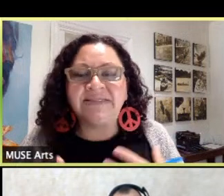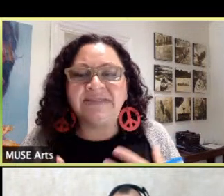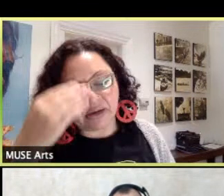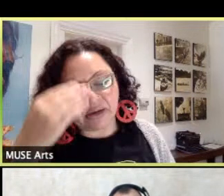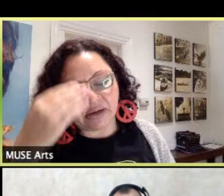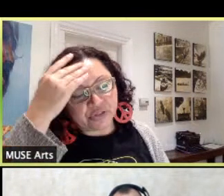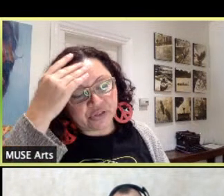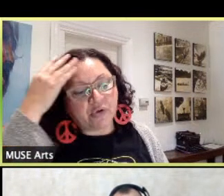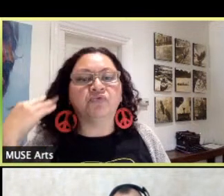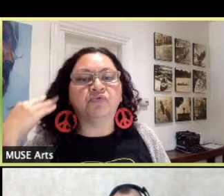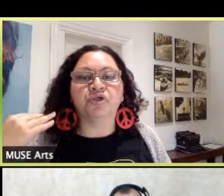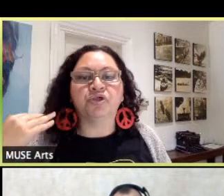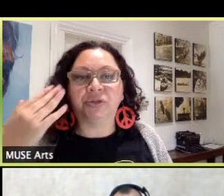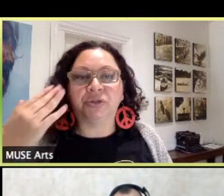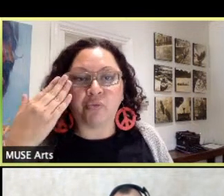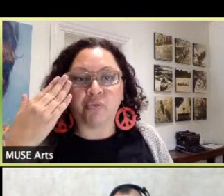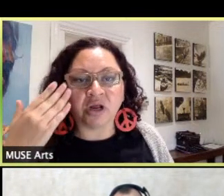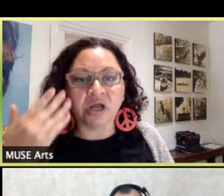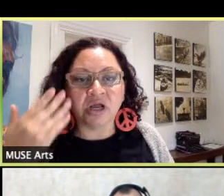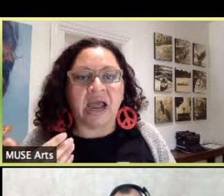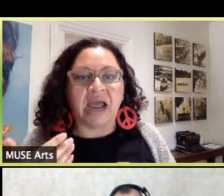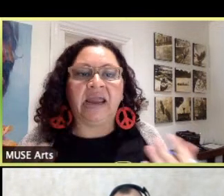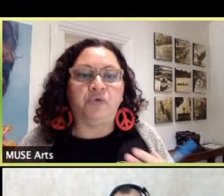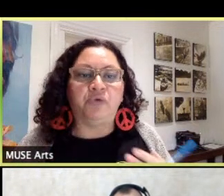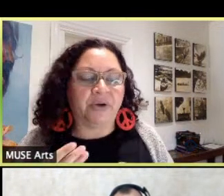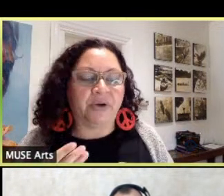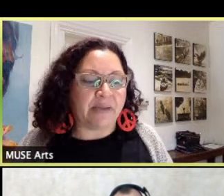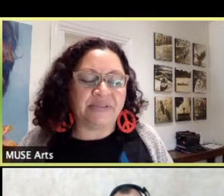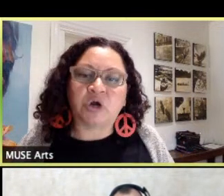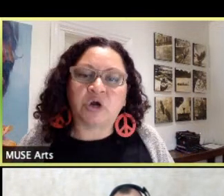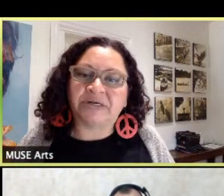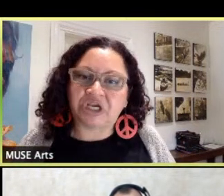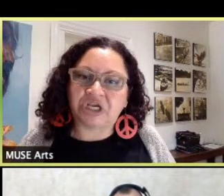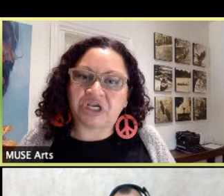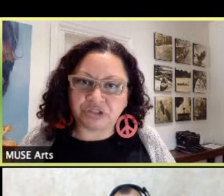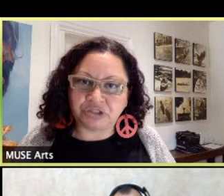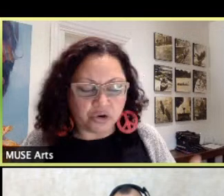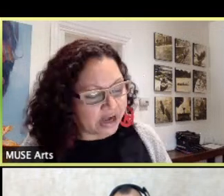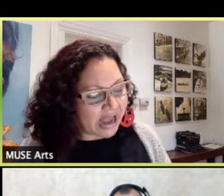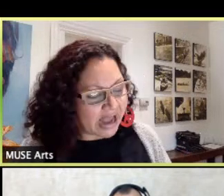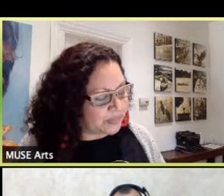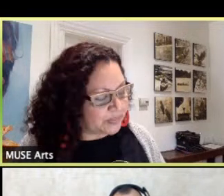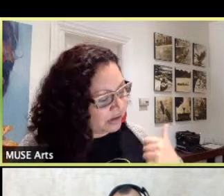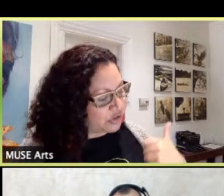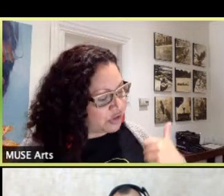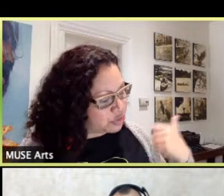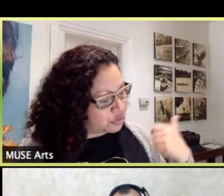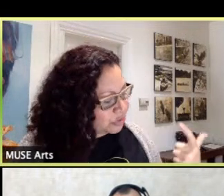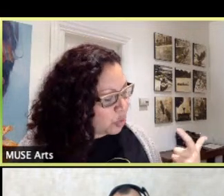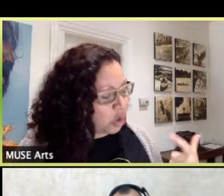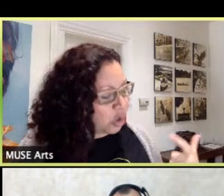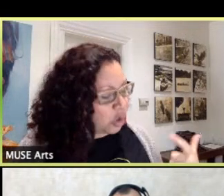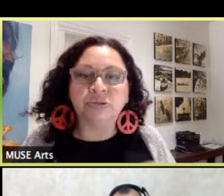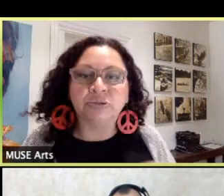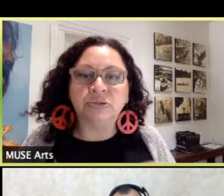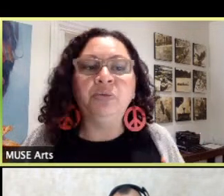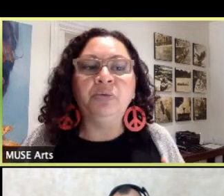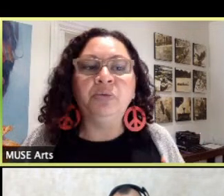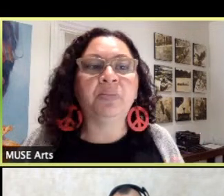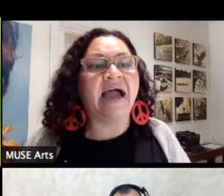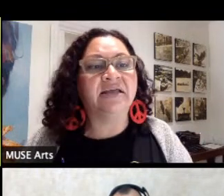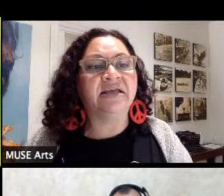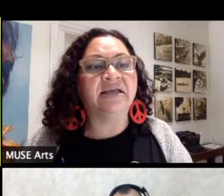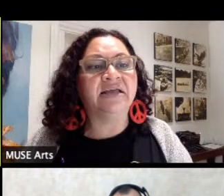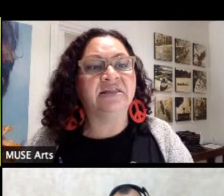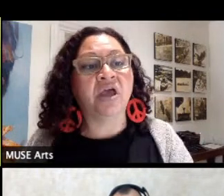in which we do the work and we bring up these conversations. The other aspect in which we do the work is to be active